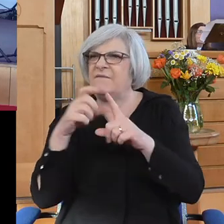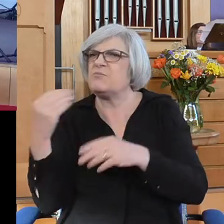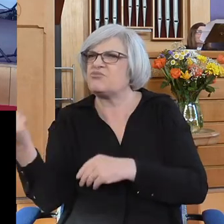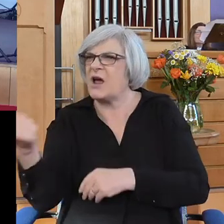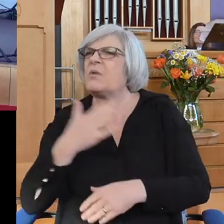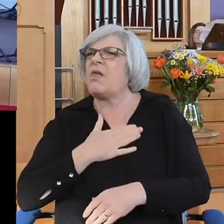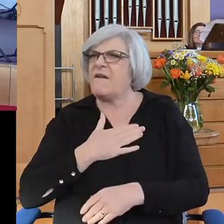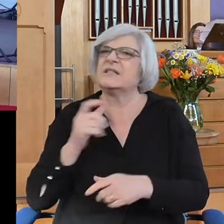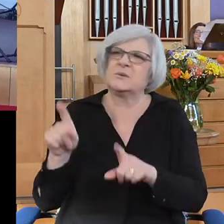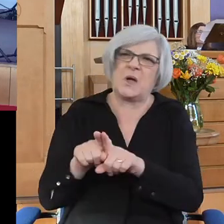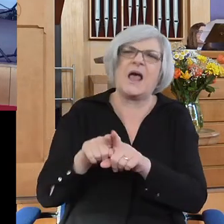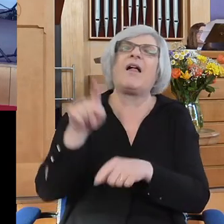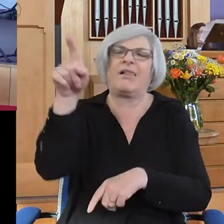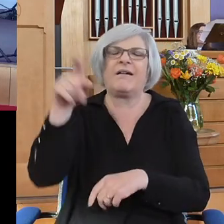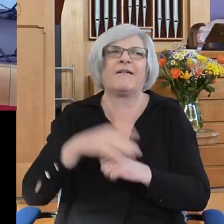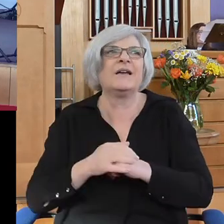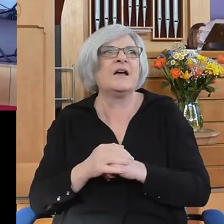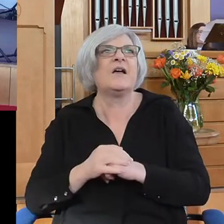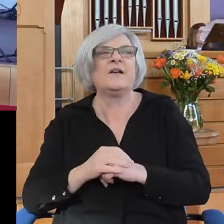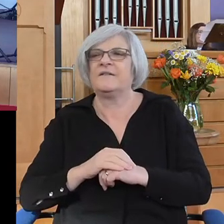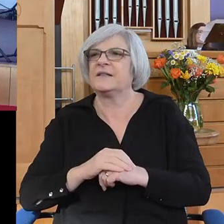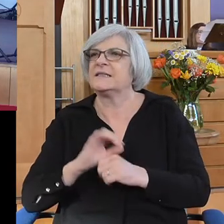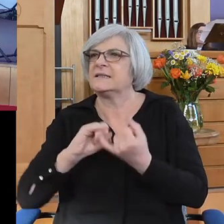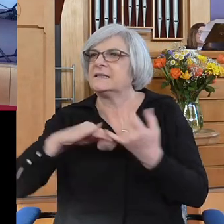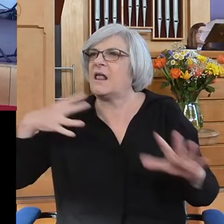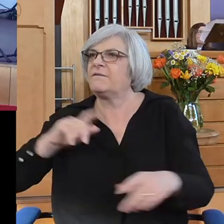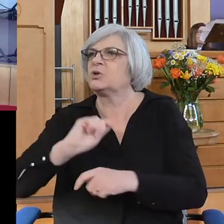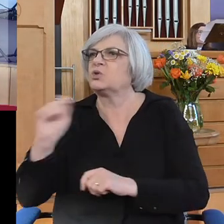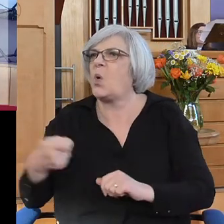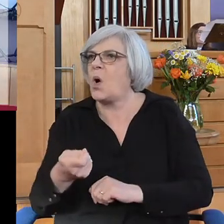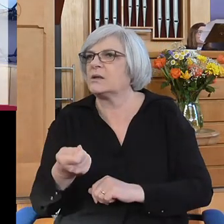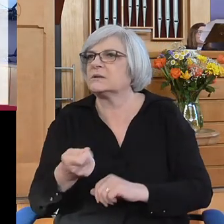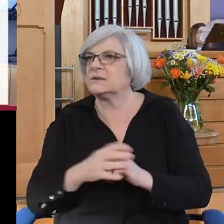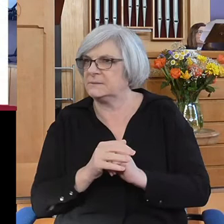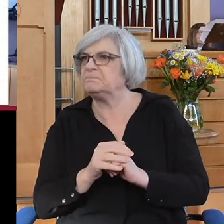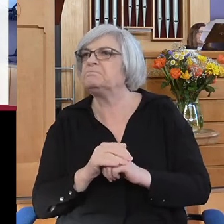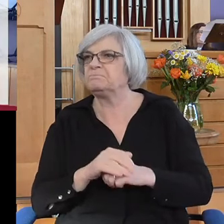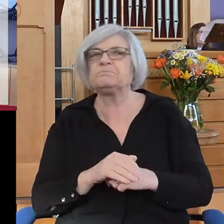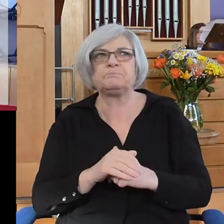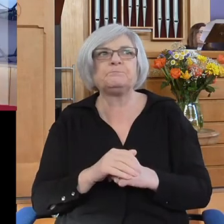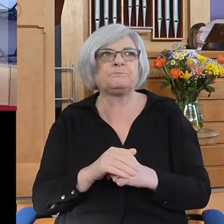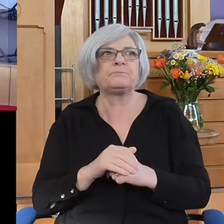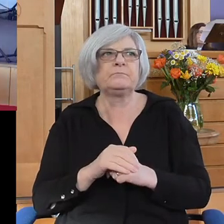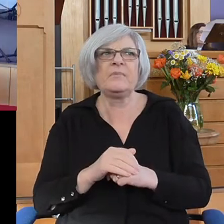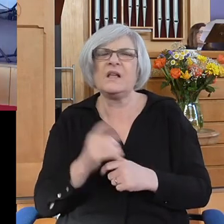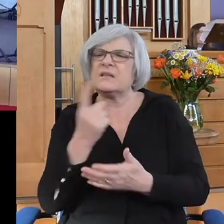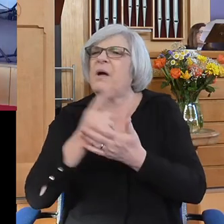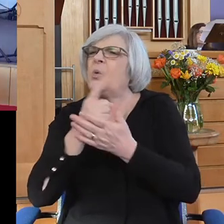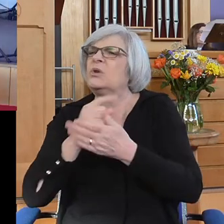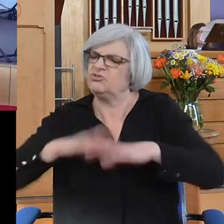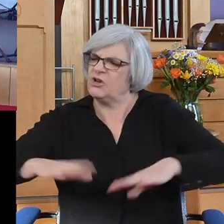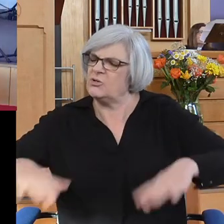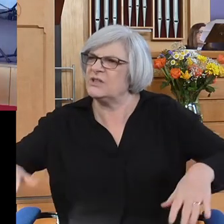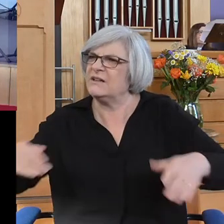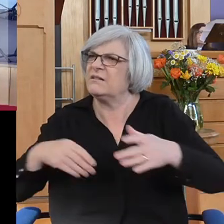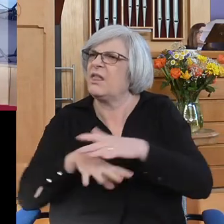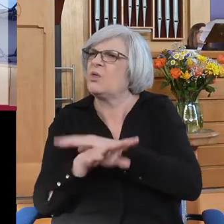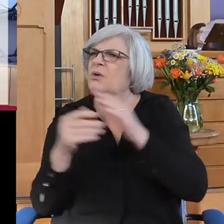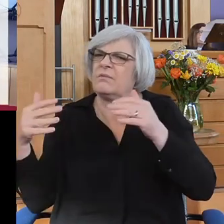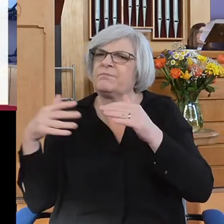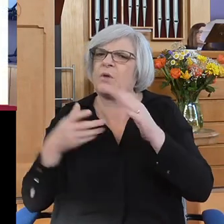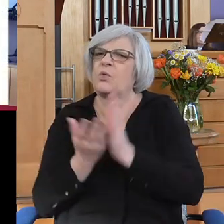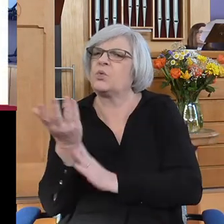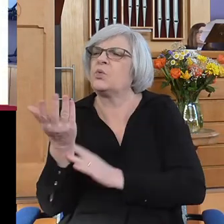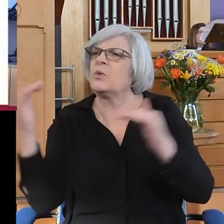well. The Silver Sword. About children being evacuated during the war, and it's a story of hope